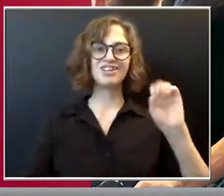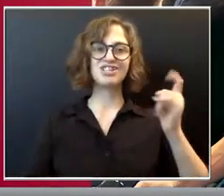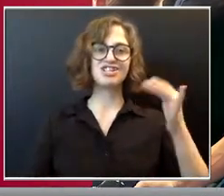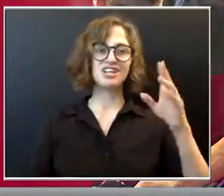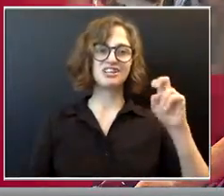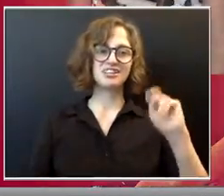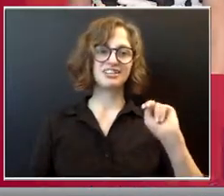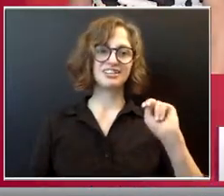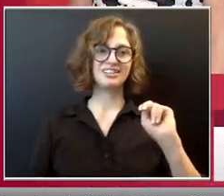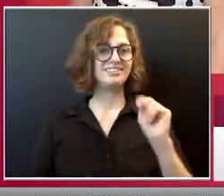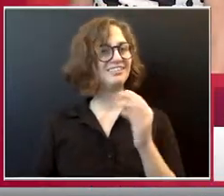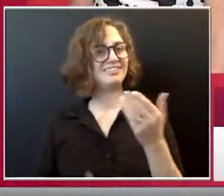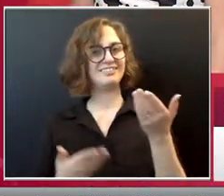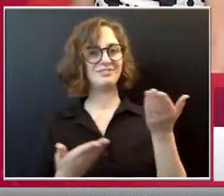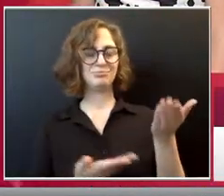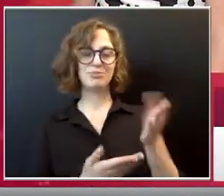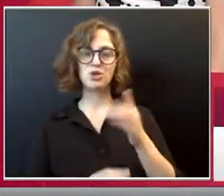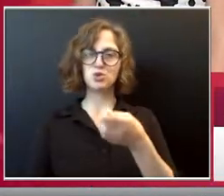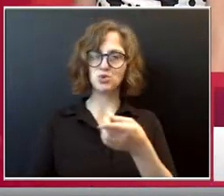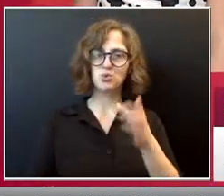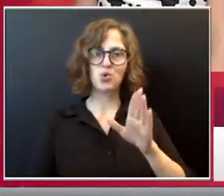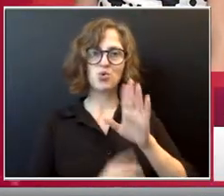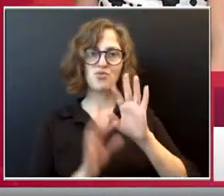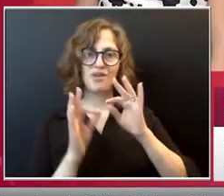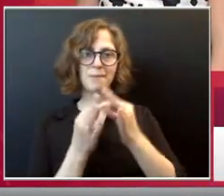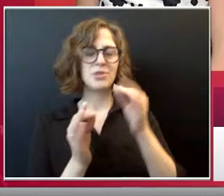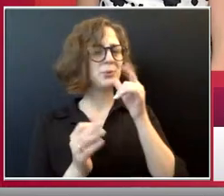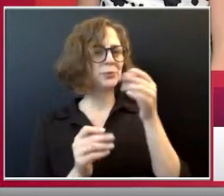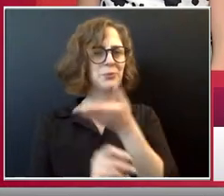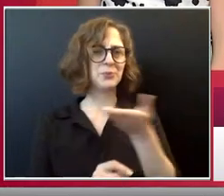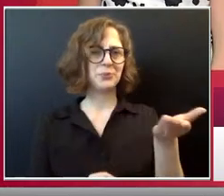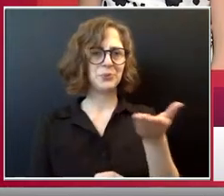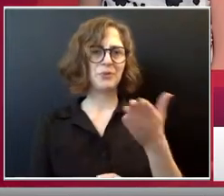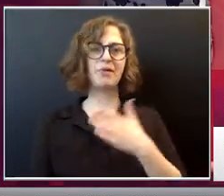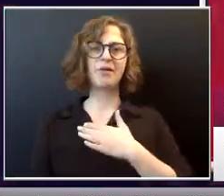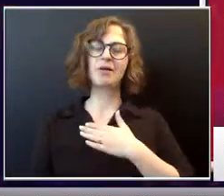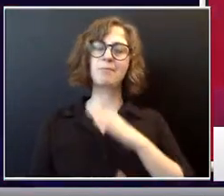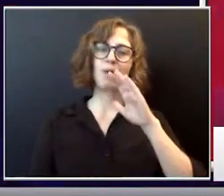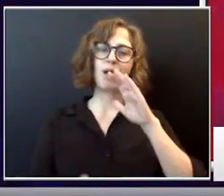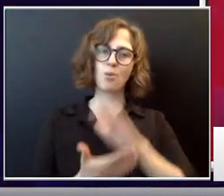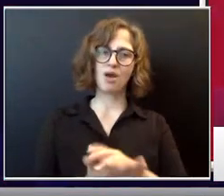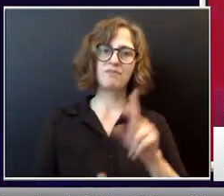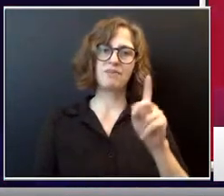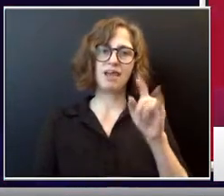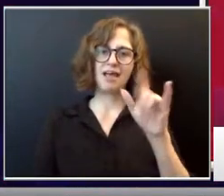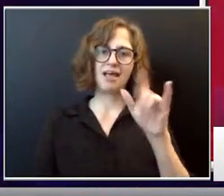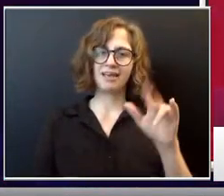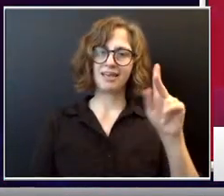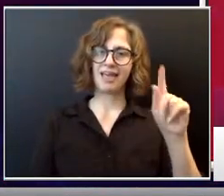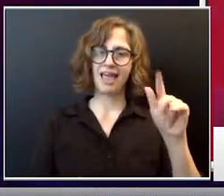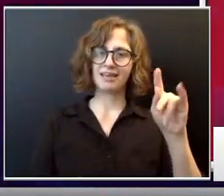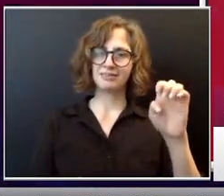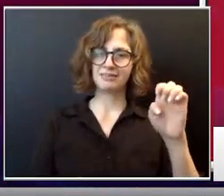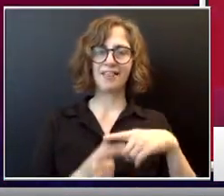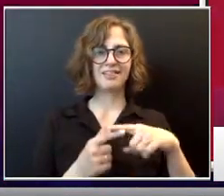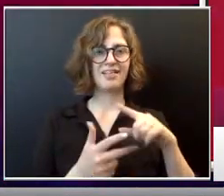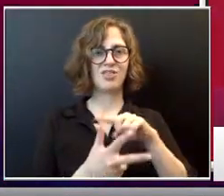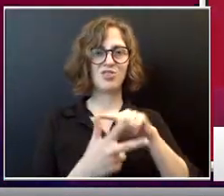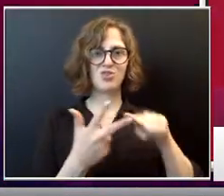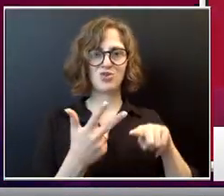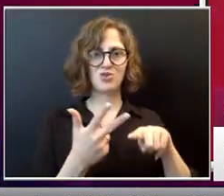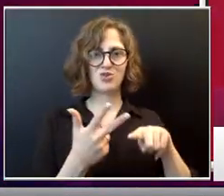family. Tell us who we're looking at in these pictures. So my wife, Kelly Kate, and then I've got three girls. So I have Florence, Claire, and